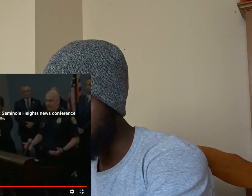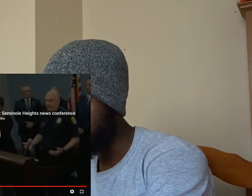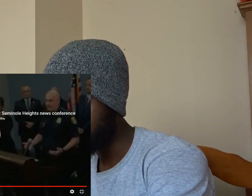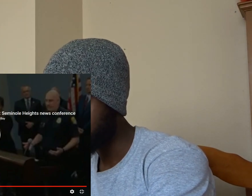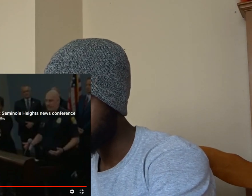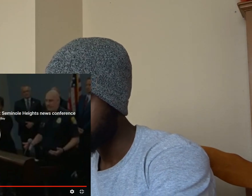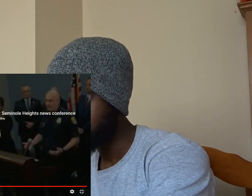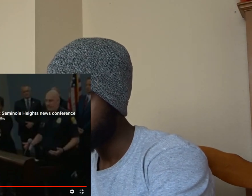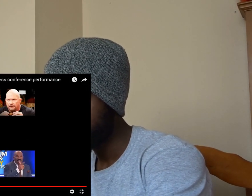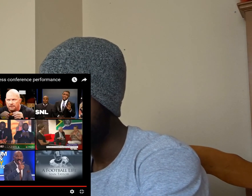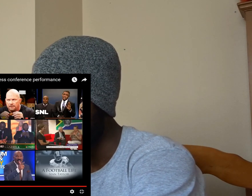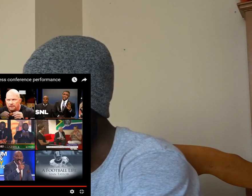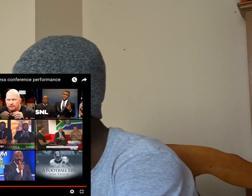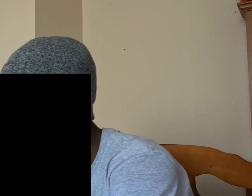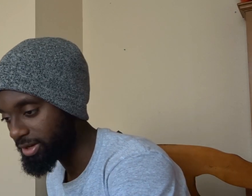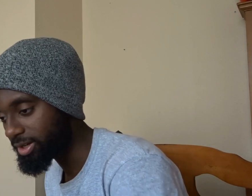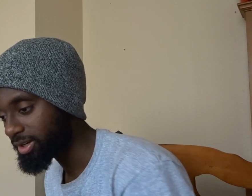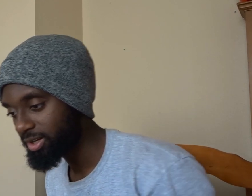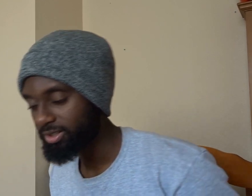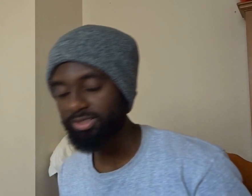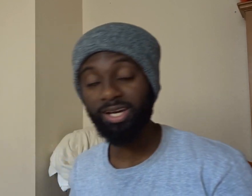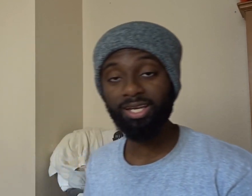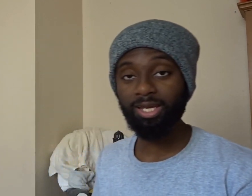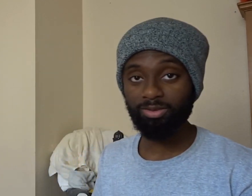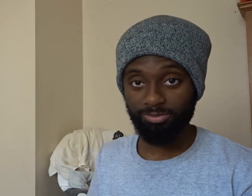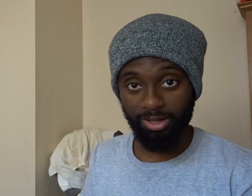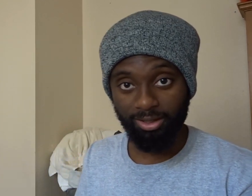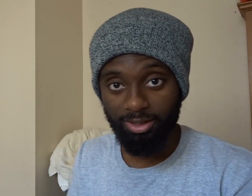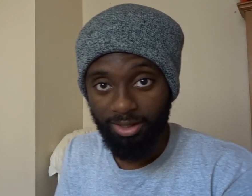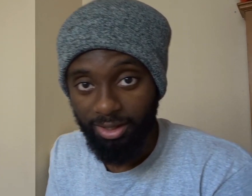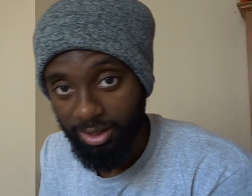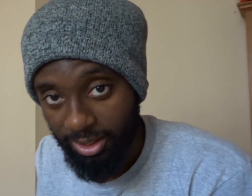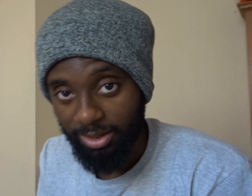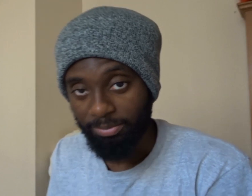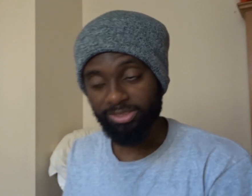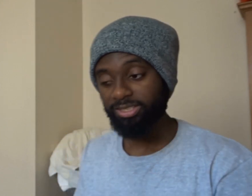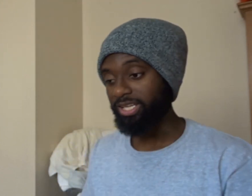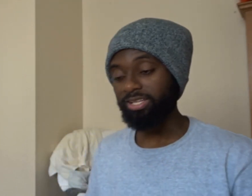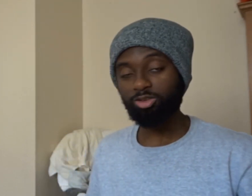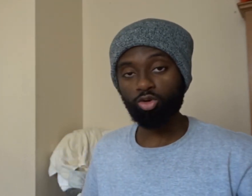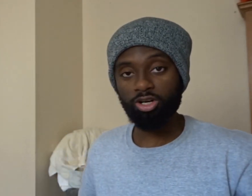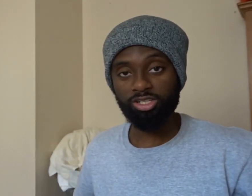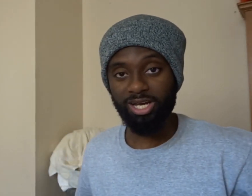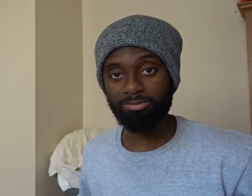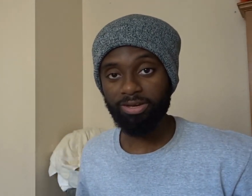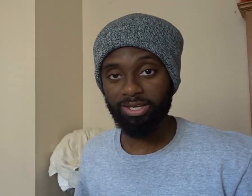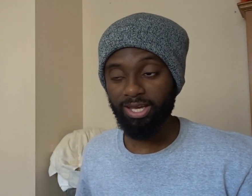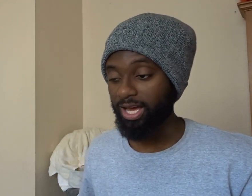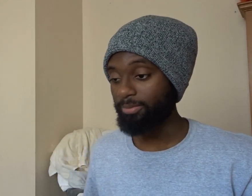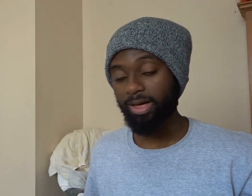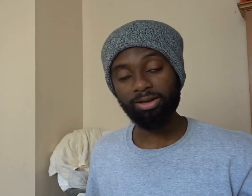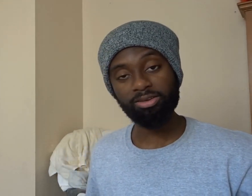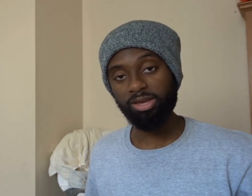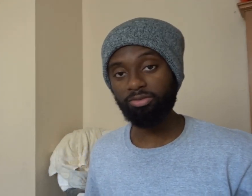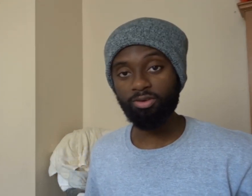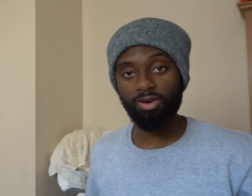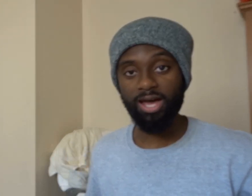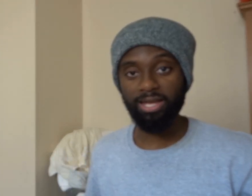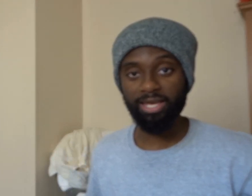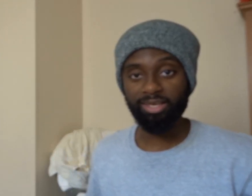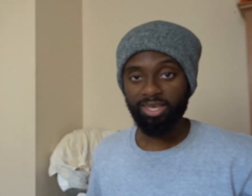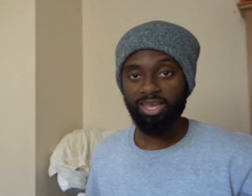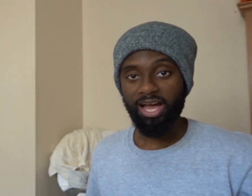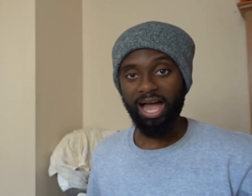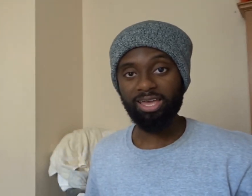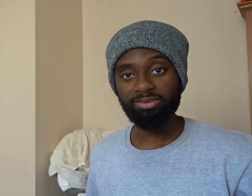There we go. Fake sign language, man. But she did do a good job faking it. I'm not even gonna